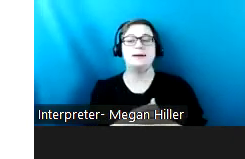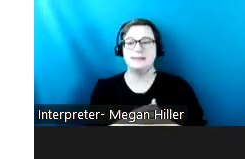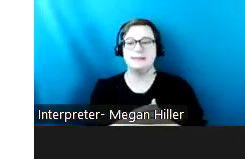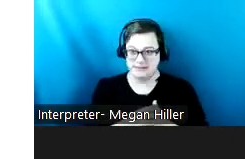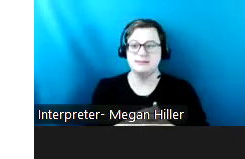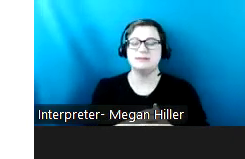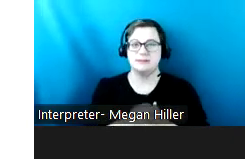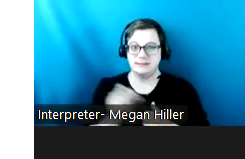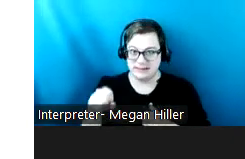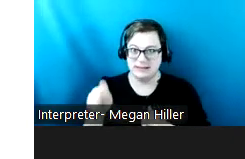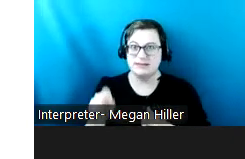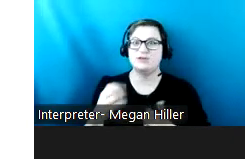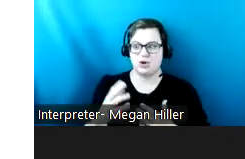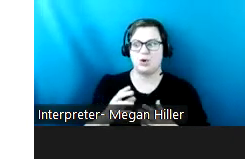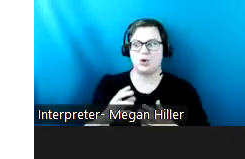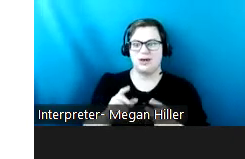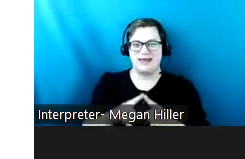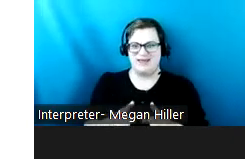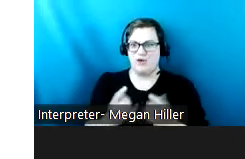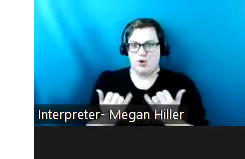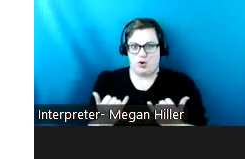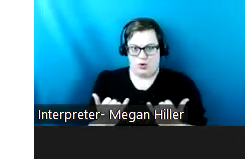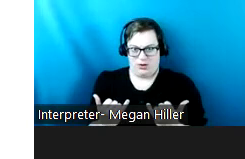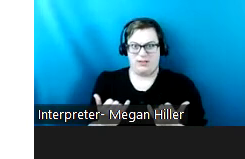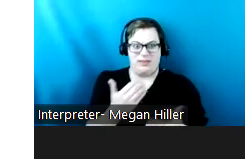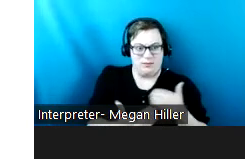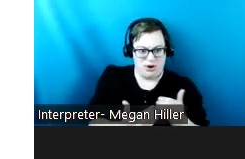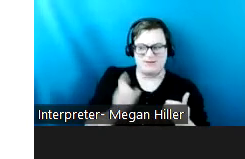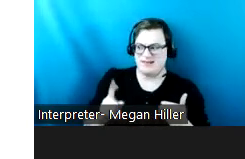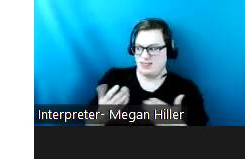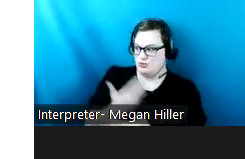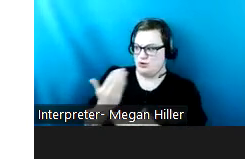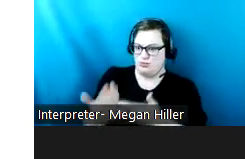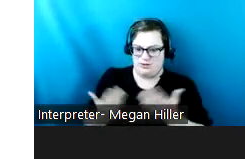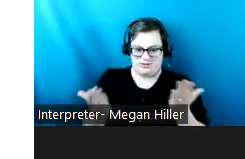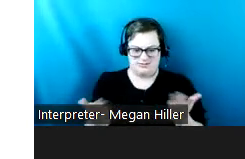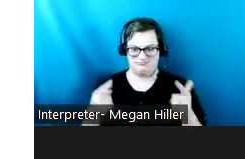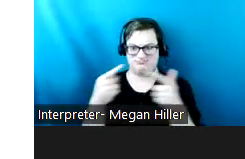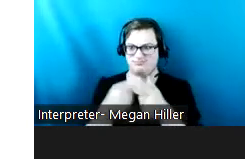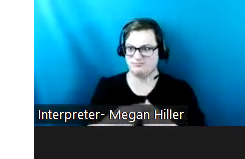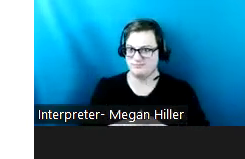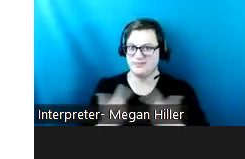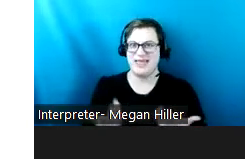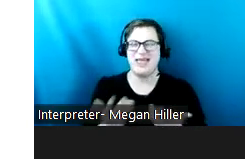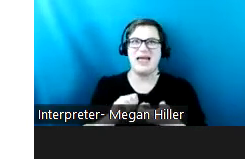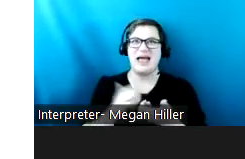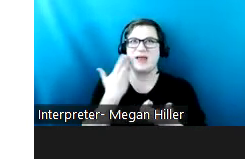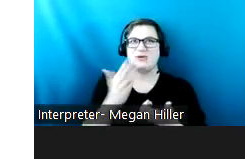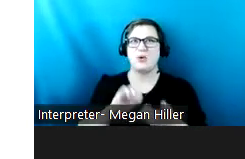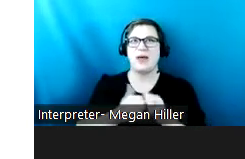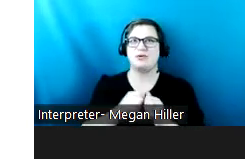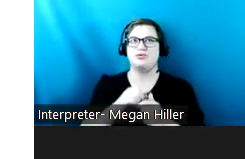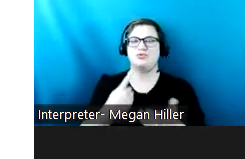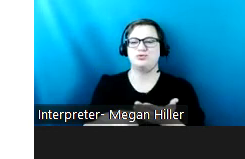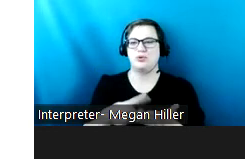Yes, so where they conflict, where there's currently, I don't know, I'm going to talk about some of the stuff in terms of assessment or treatment planning, where in